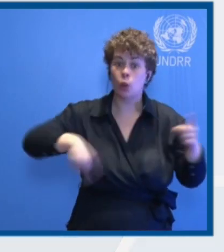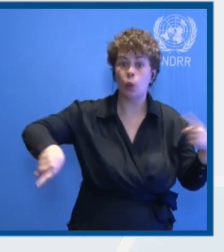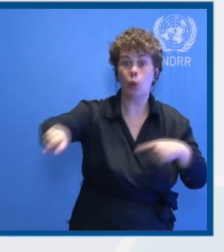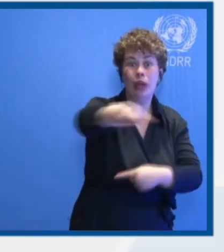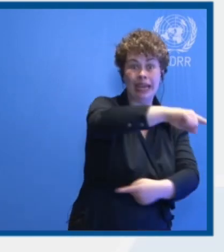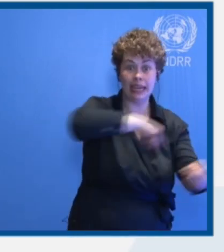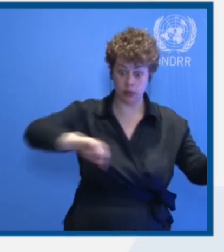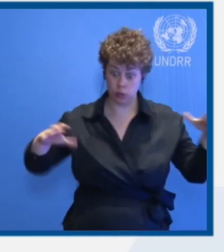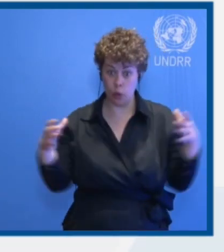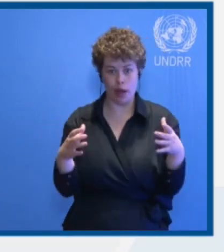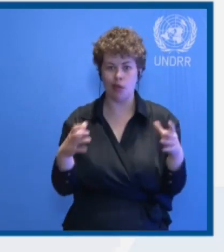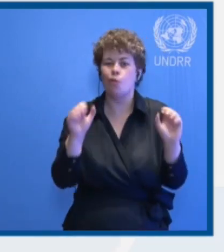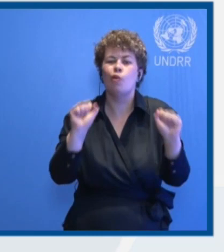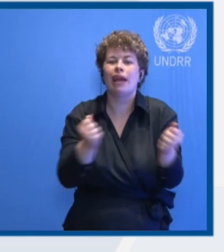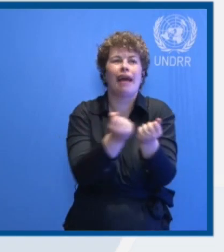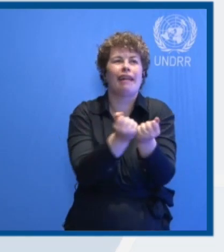Thank you.